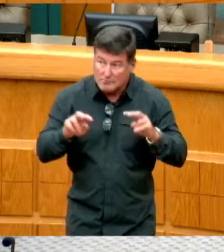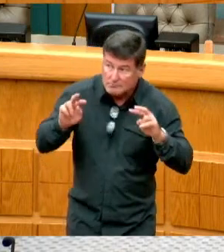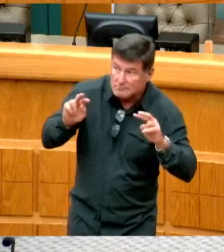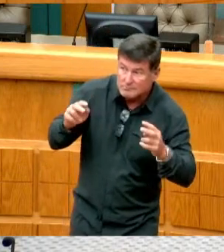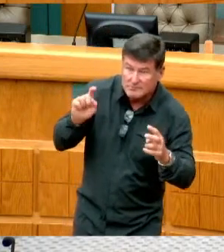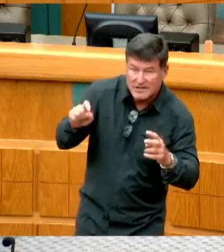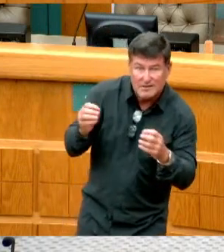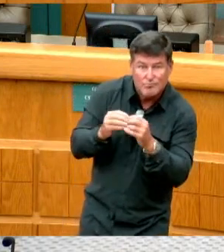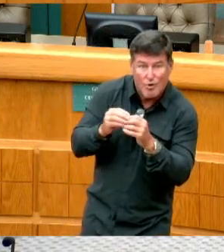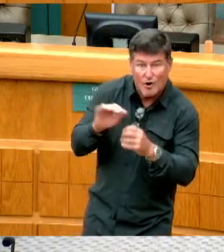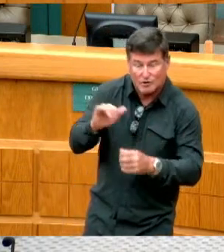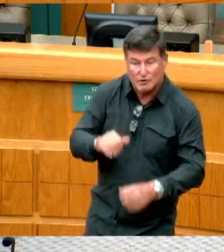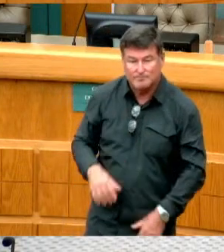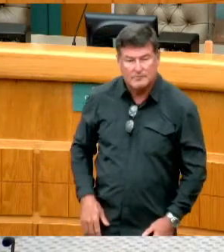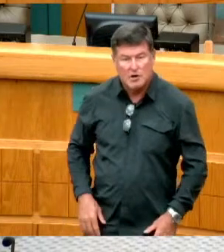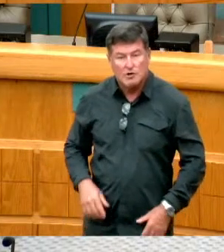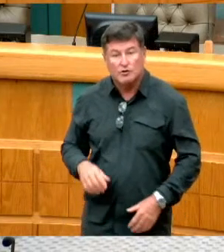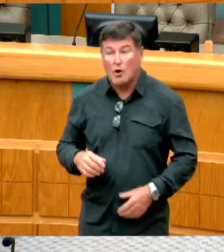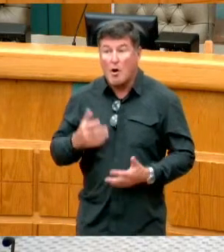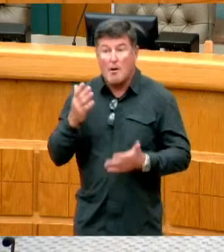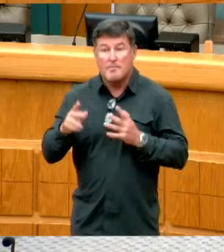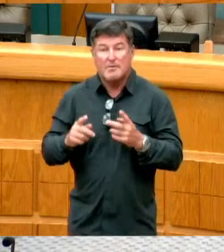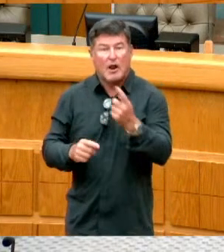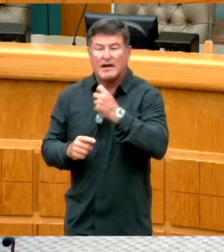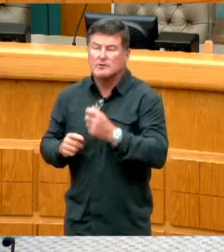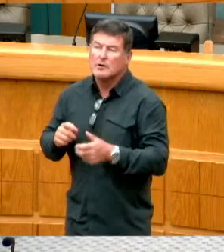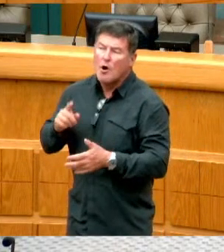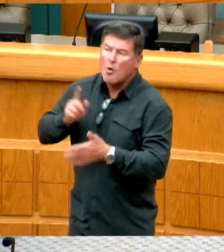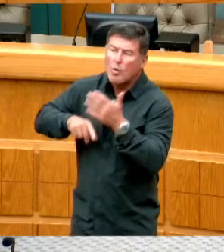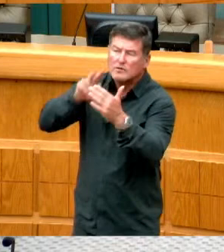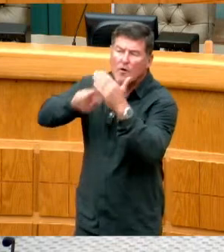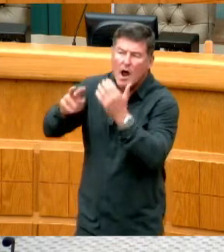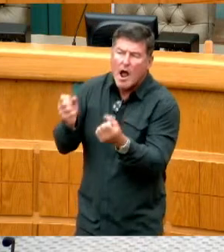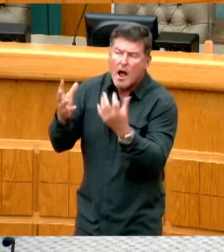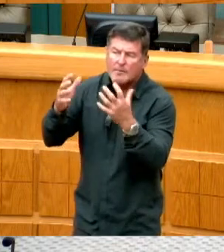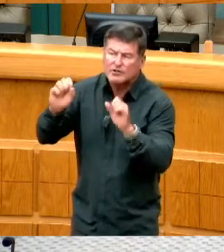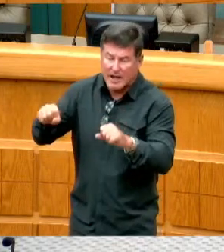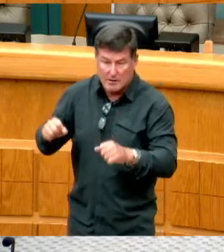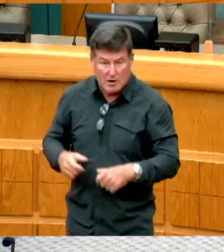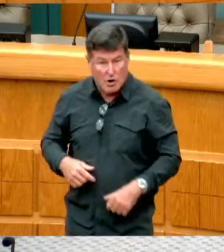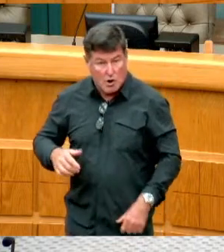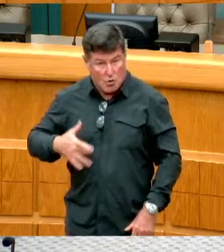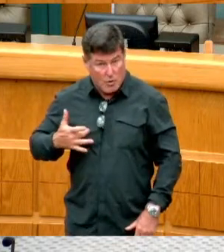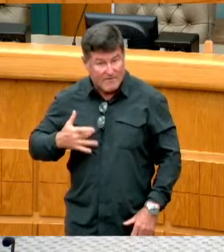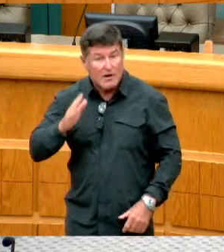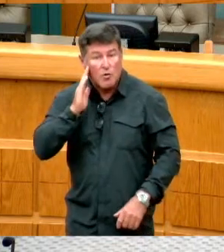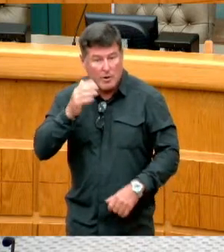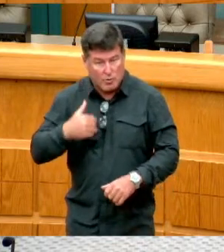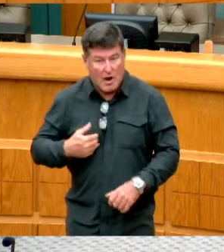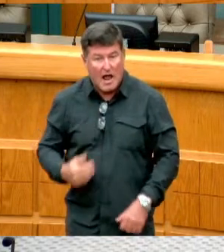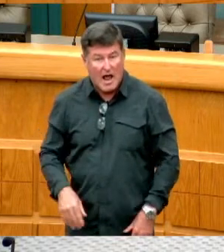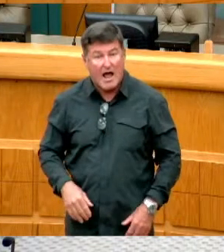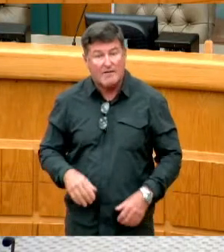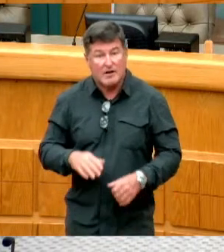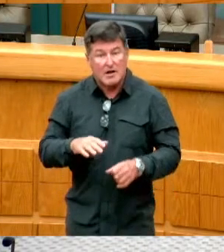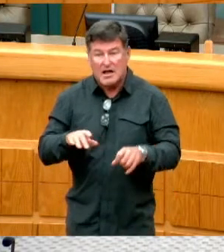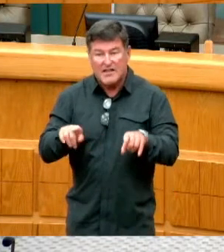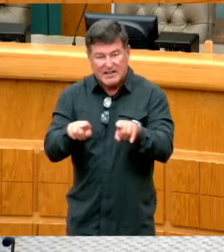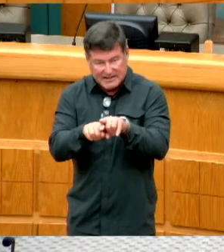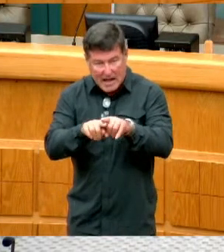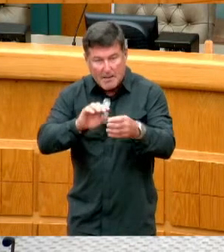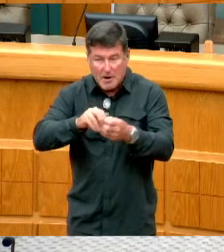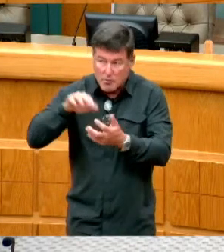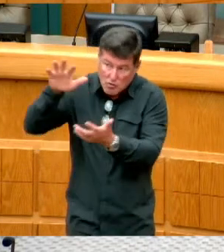like? Well, we expect a steady, level supply through the end of February. And we are getting all we